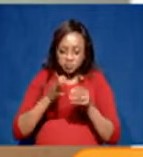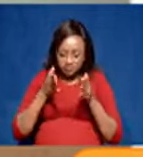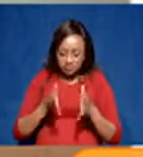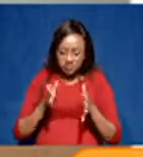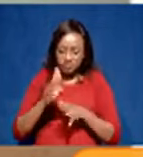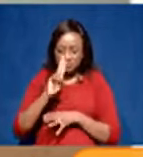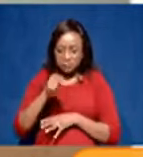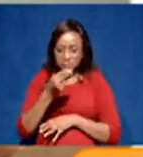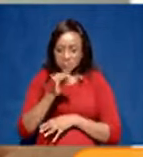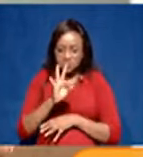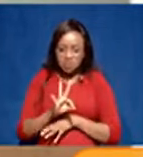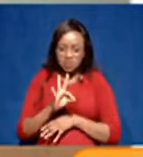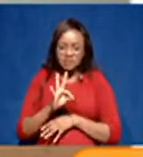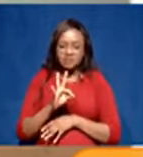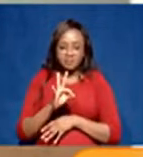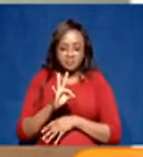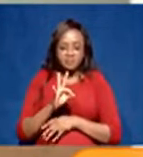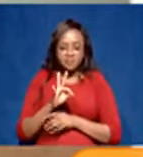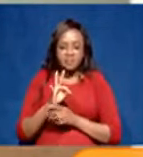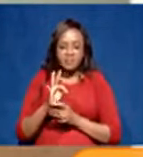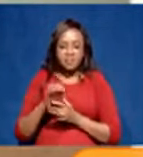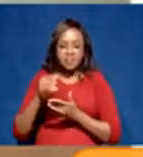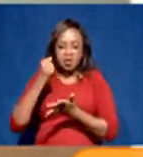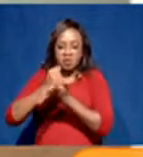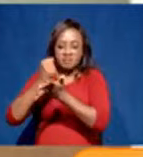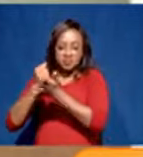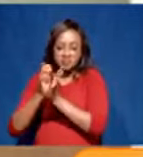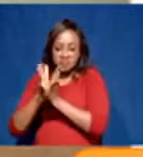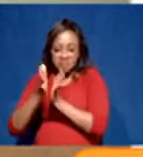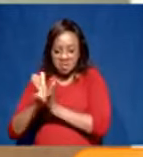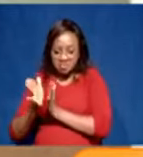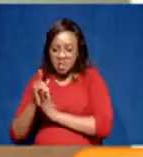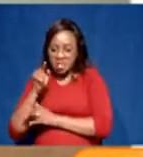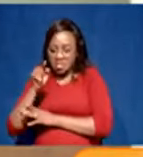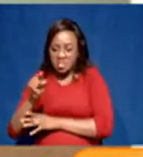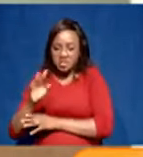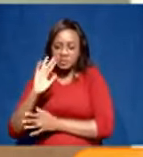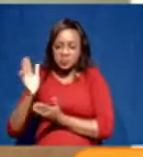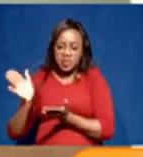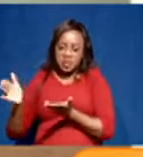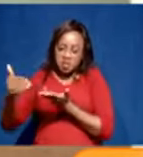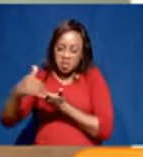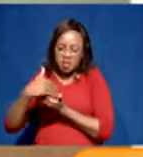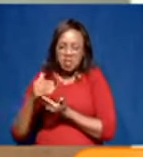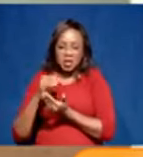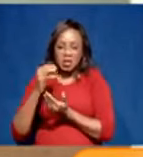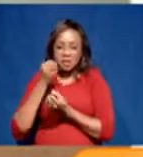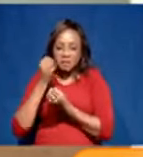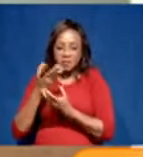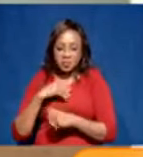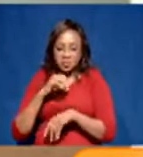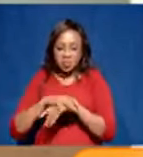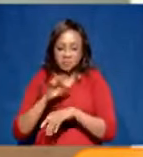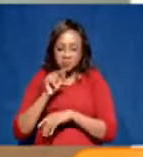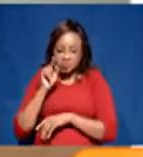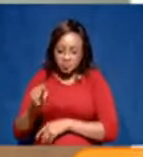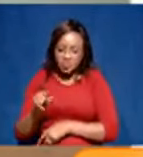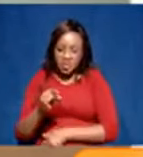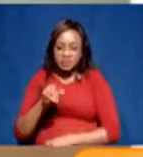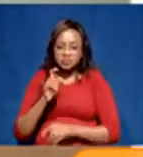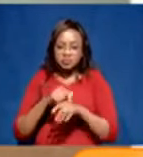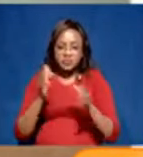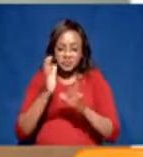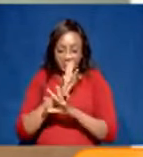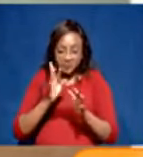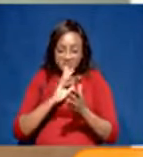offices upcountry that we collect information. In a public participation exercise, once you finish, you have to sit down to do your report. But once